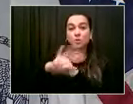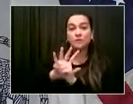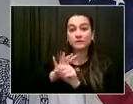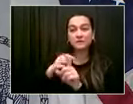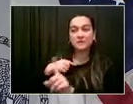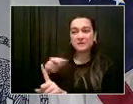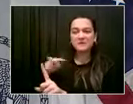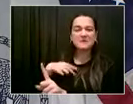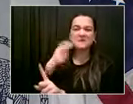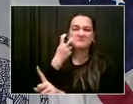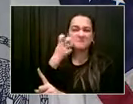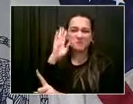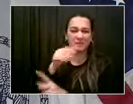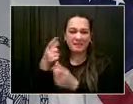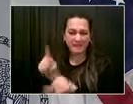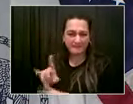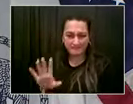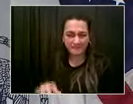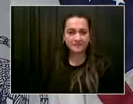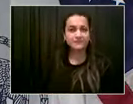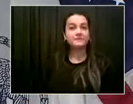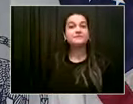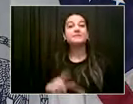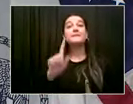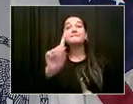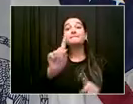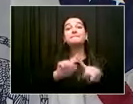worse circumstances, but I do not foresee that.